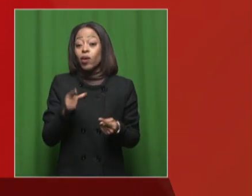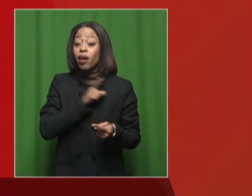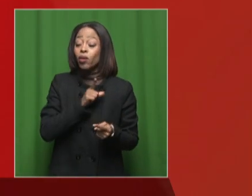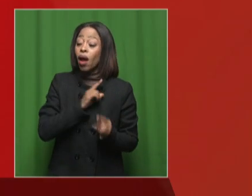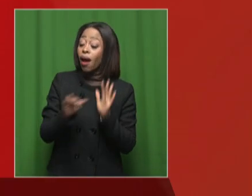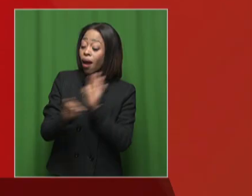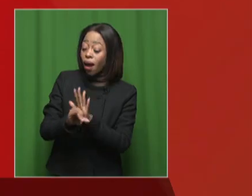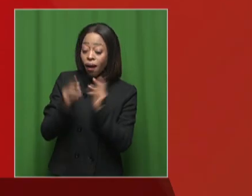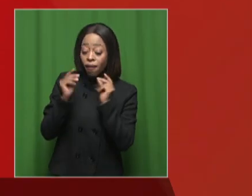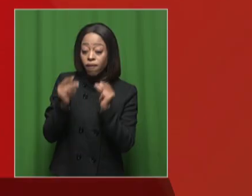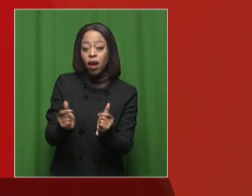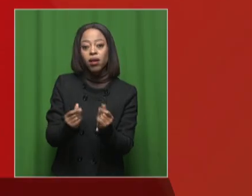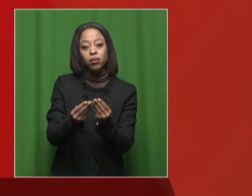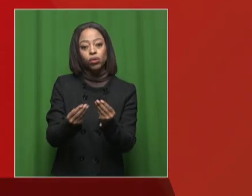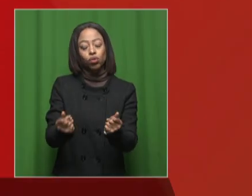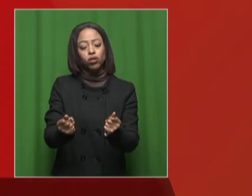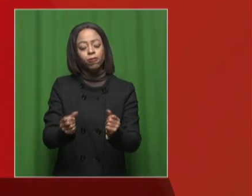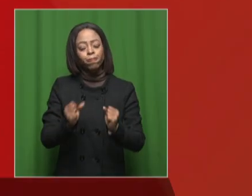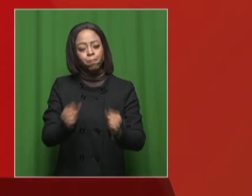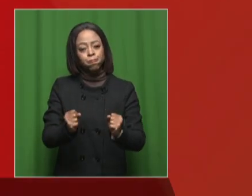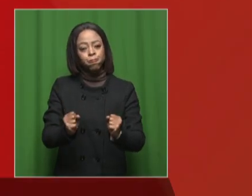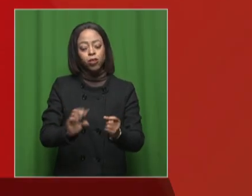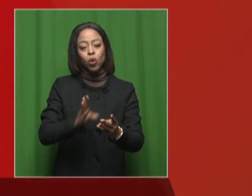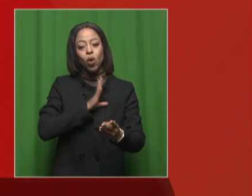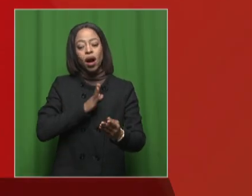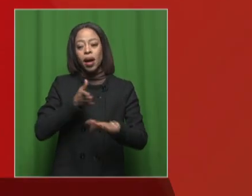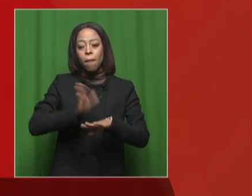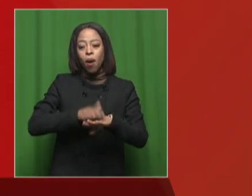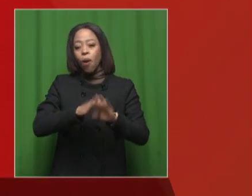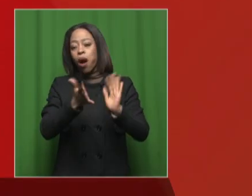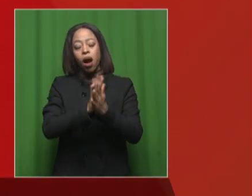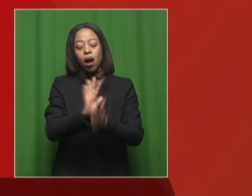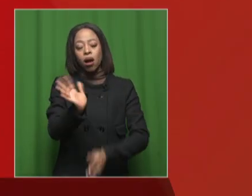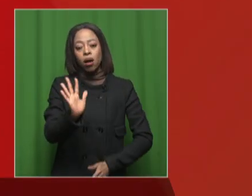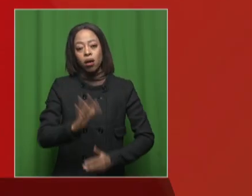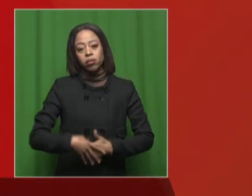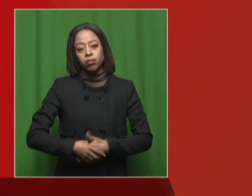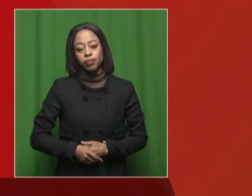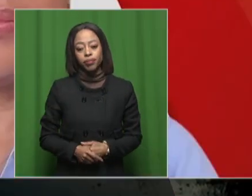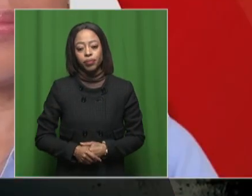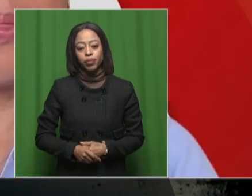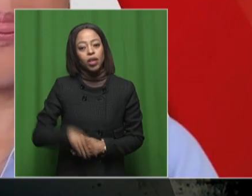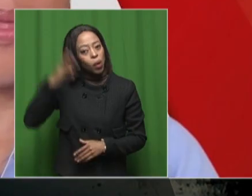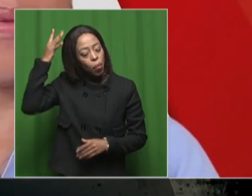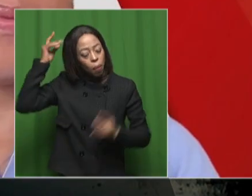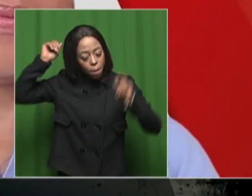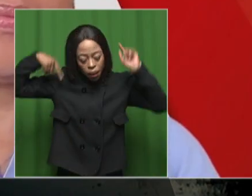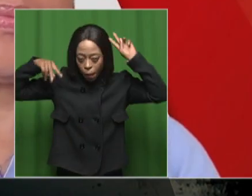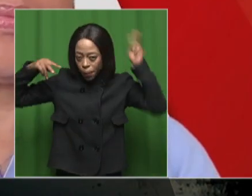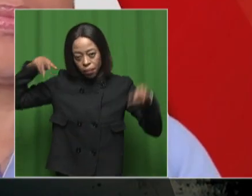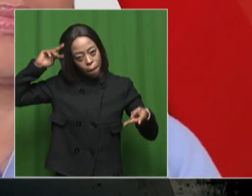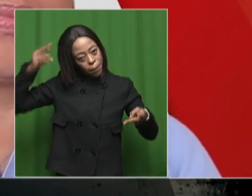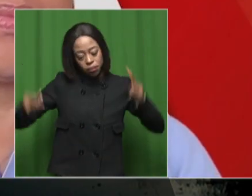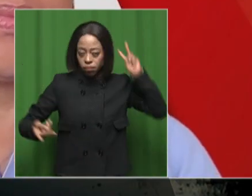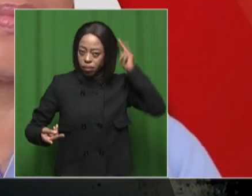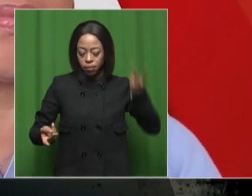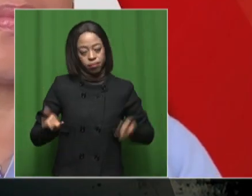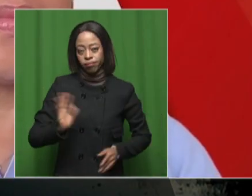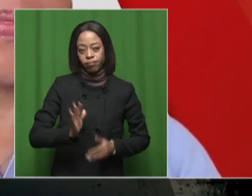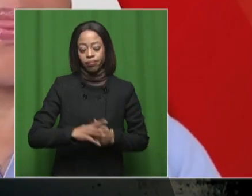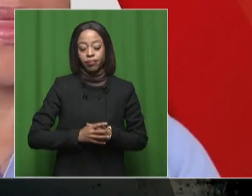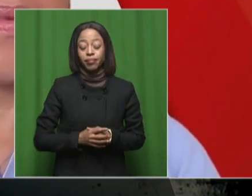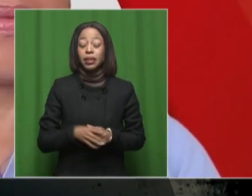go in early, treat aggressively to prevent further hair loss. And then I was going to come to that question next, Professor